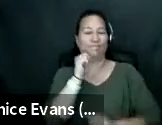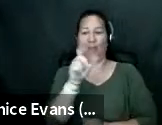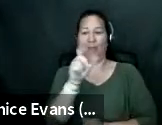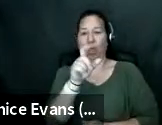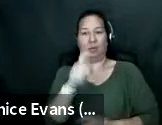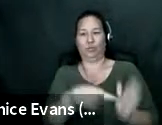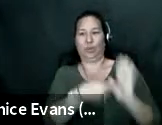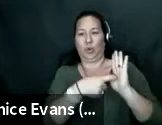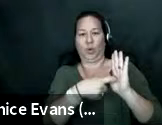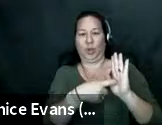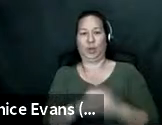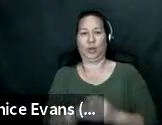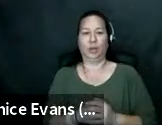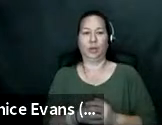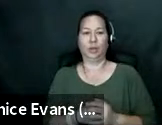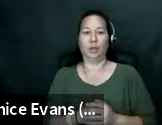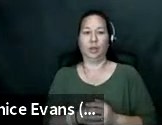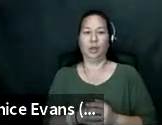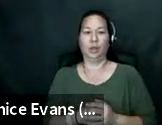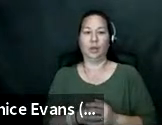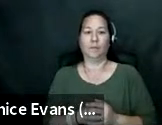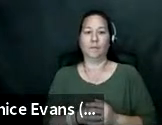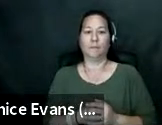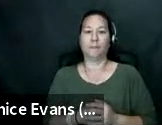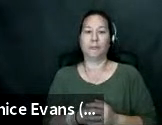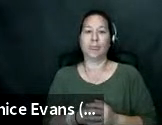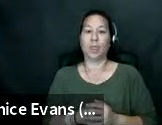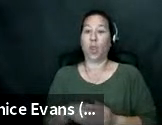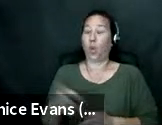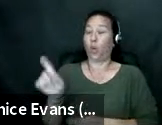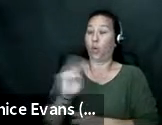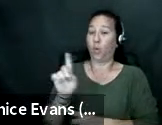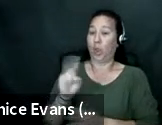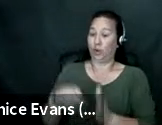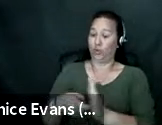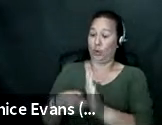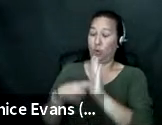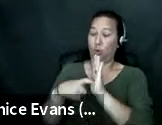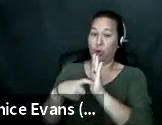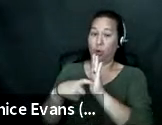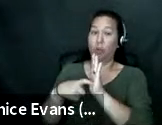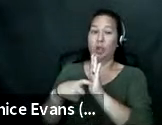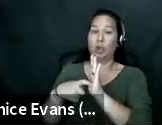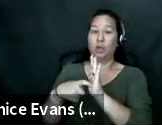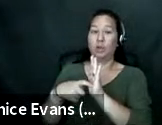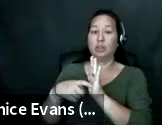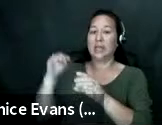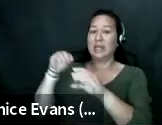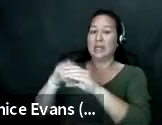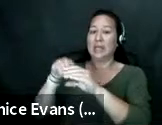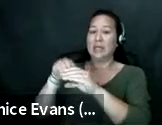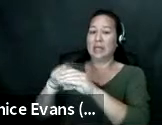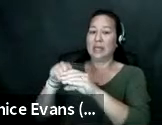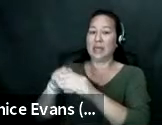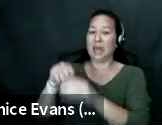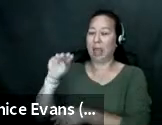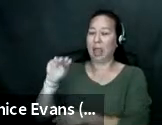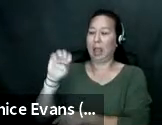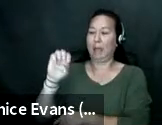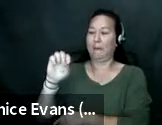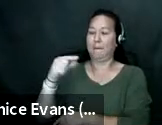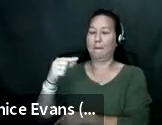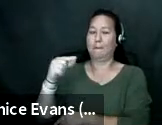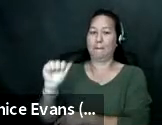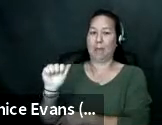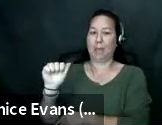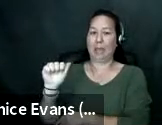When it's required, it is considered an indoor mega event. And I will let you know what the mega event is